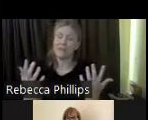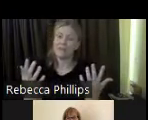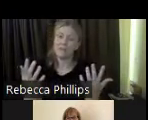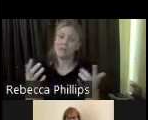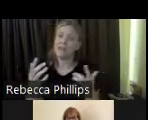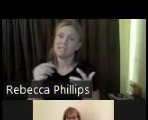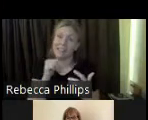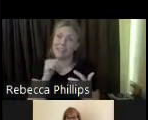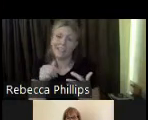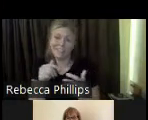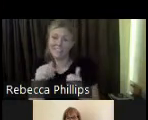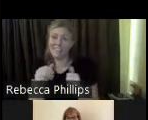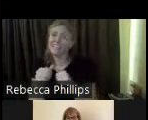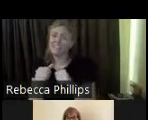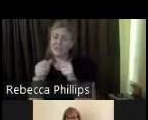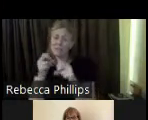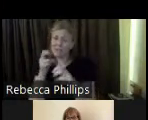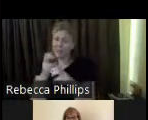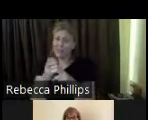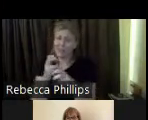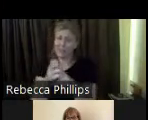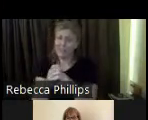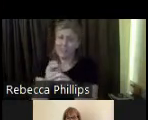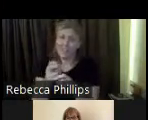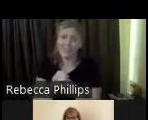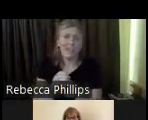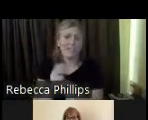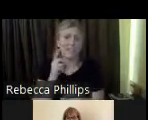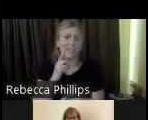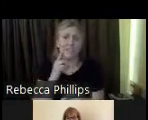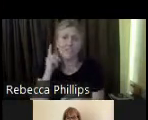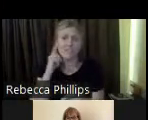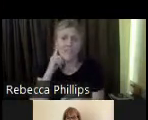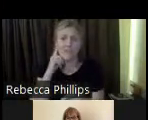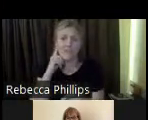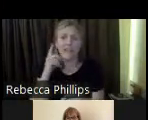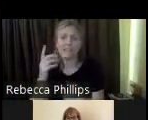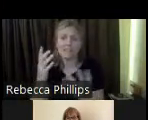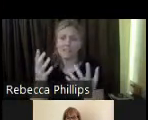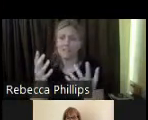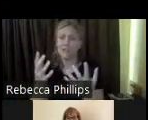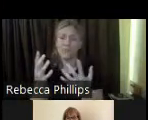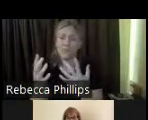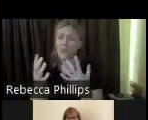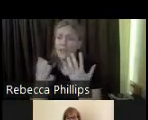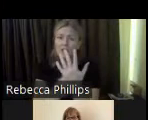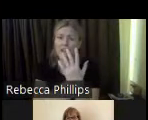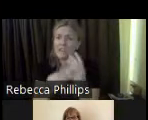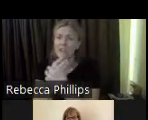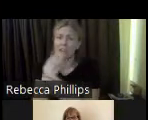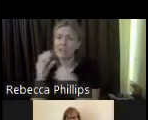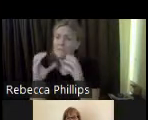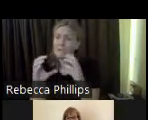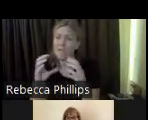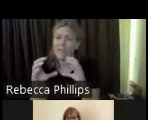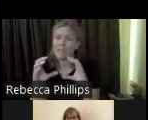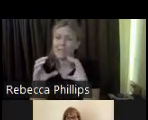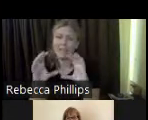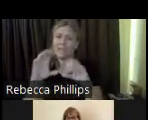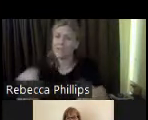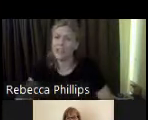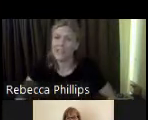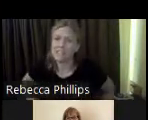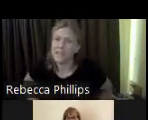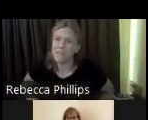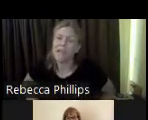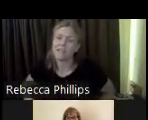what, even if I'm not signing. So it would be hard. If that is like, if you're deaf and that's, you know, the way your hands are how you communicate and